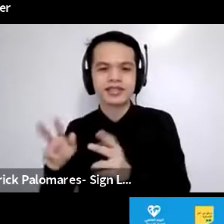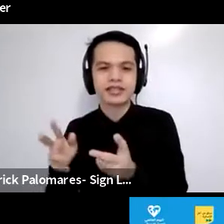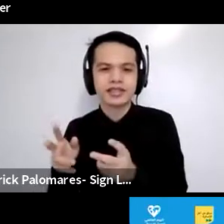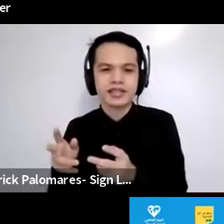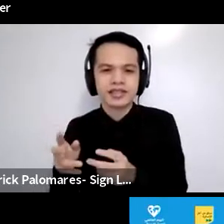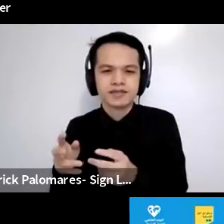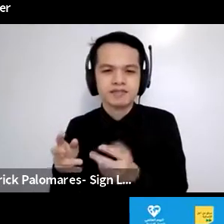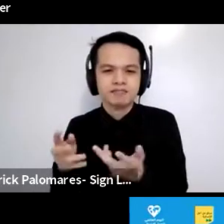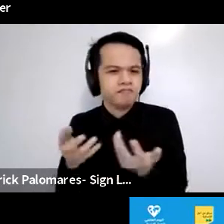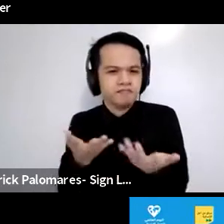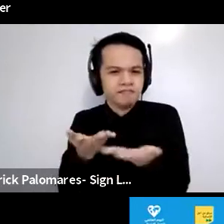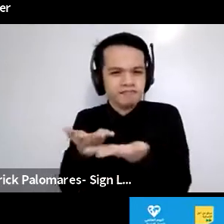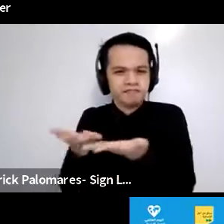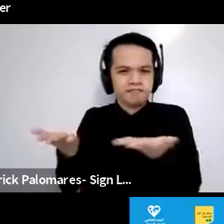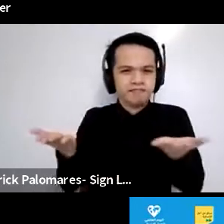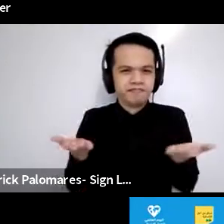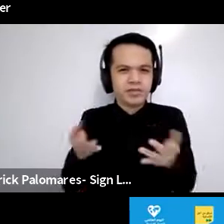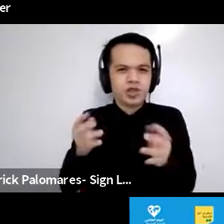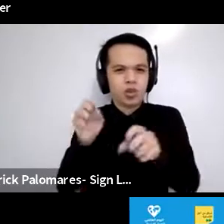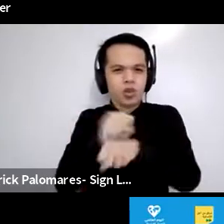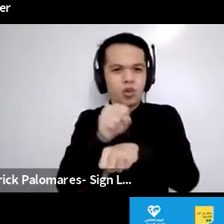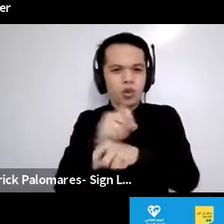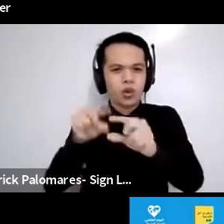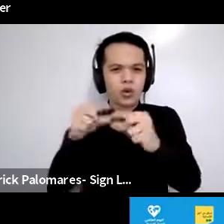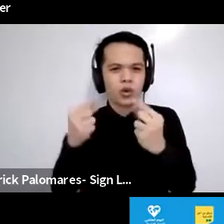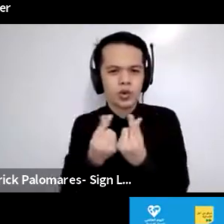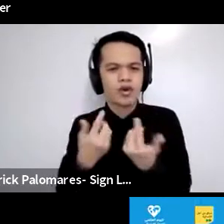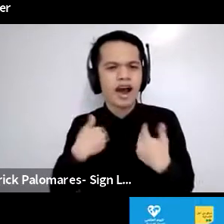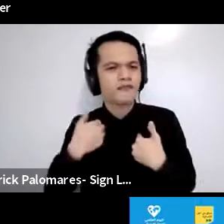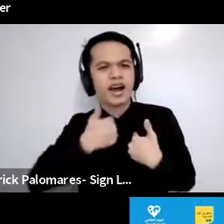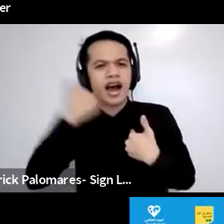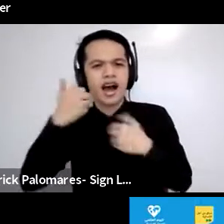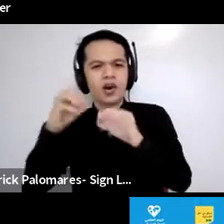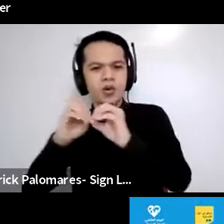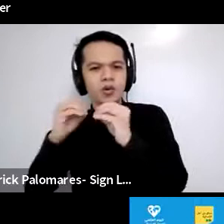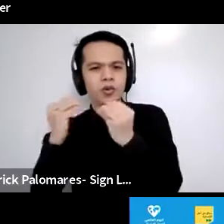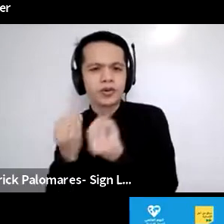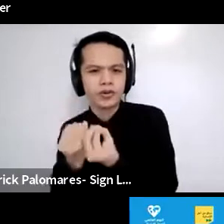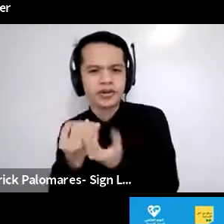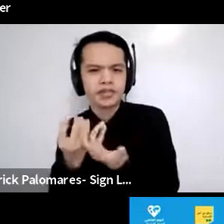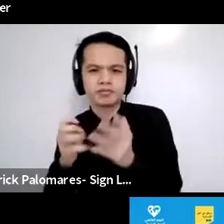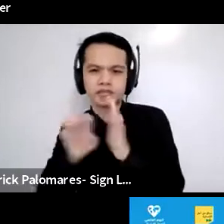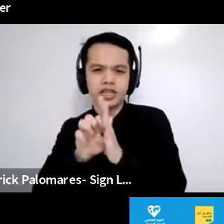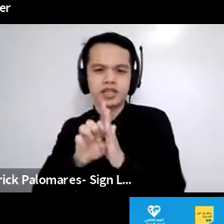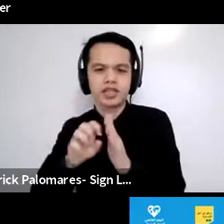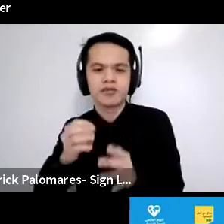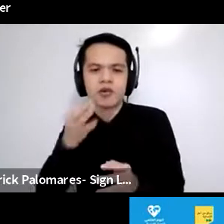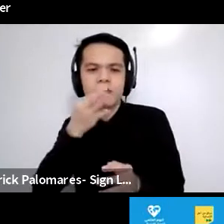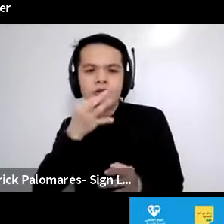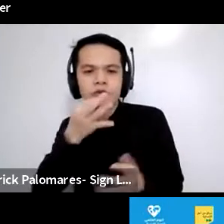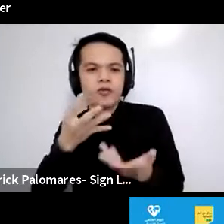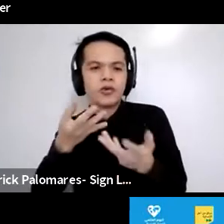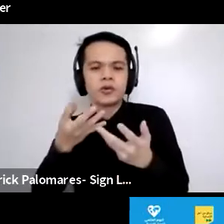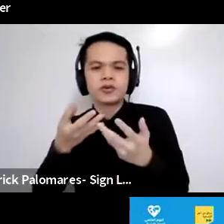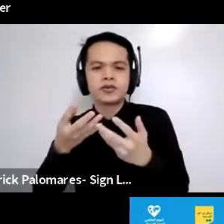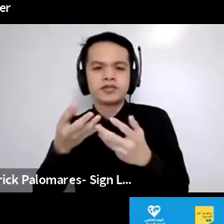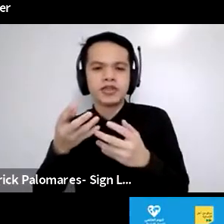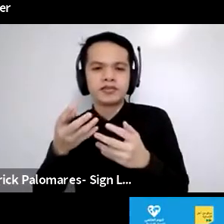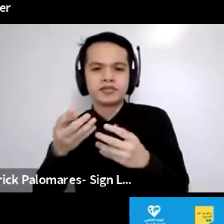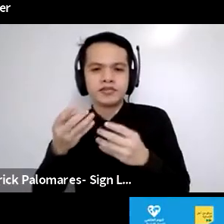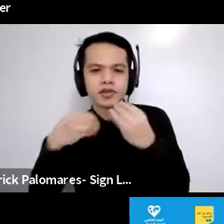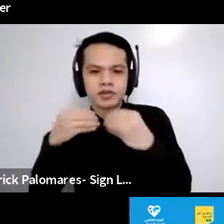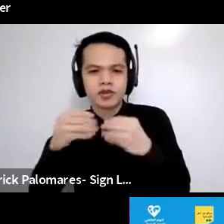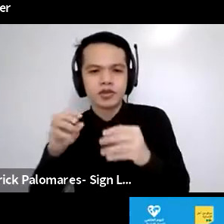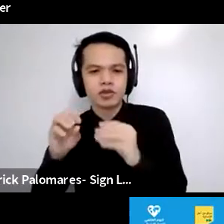this working group, we have other organizations like Food and Agriculture Organization,